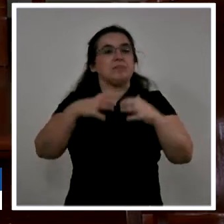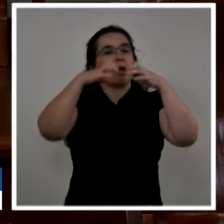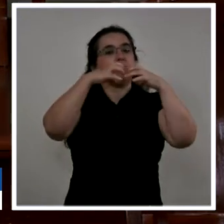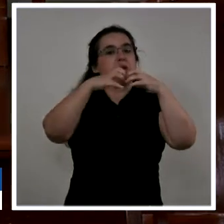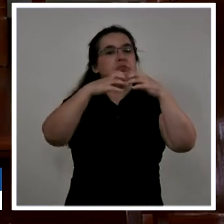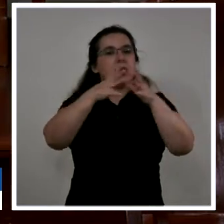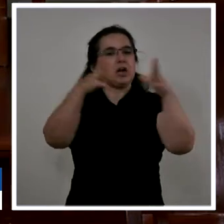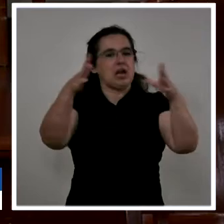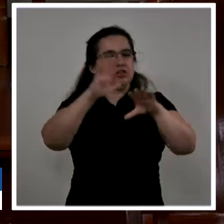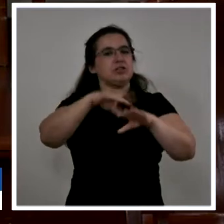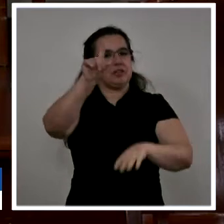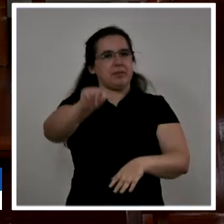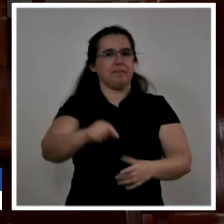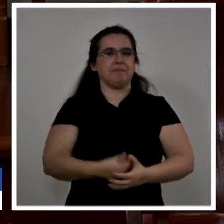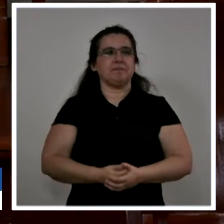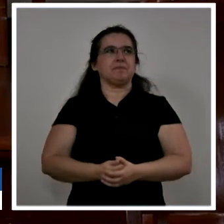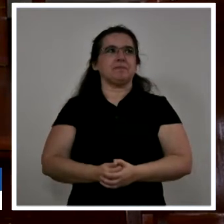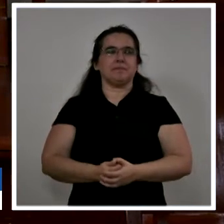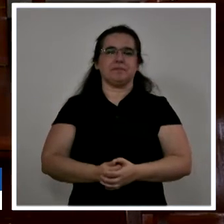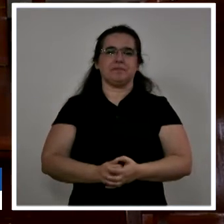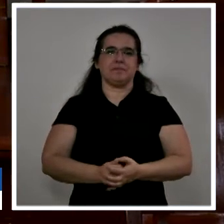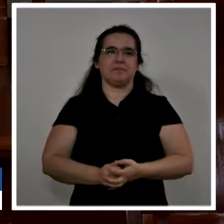grandes também. Okay.